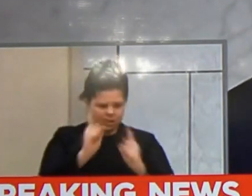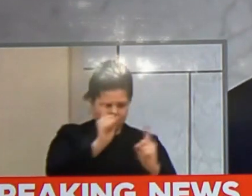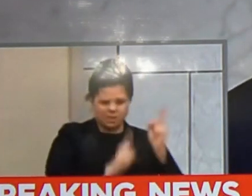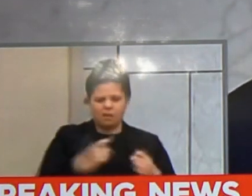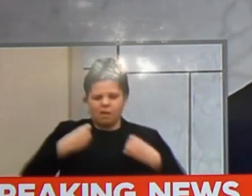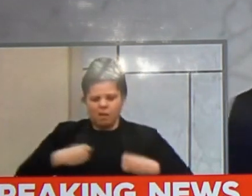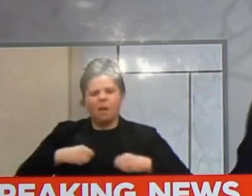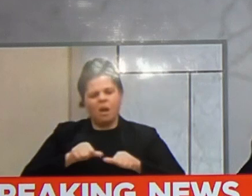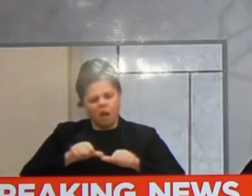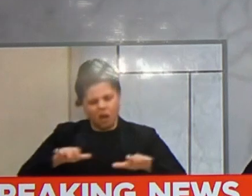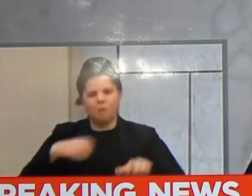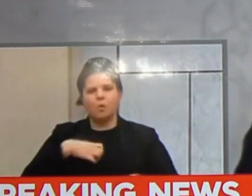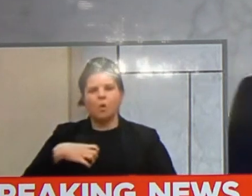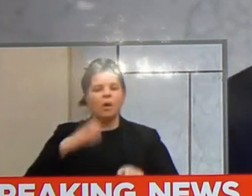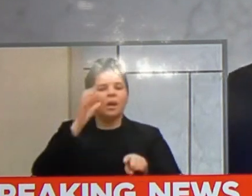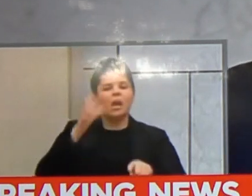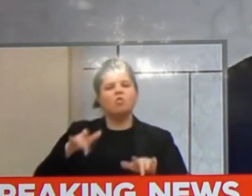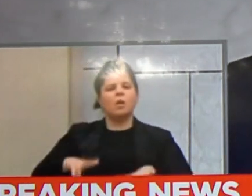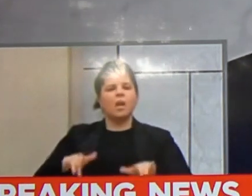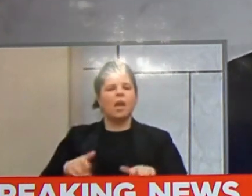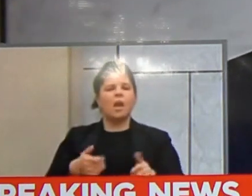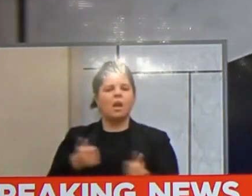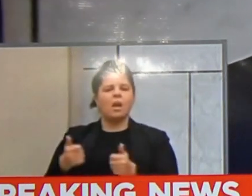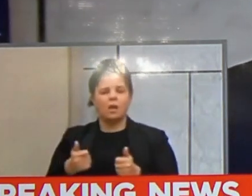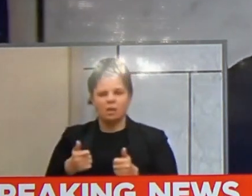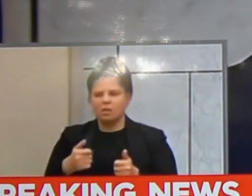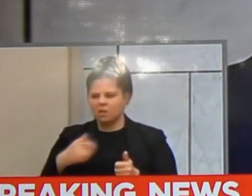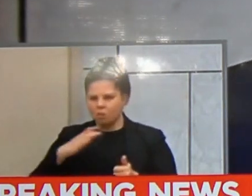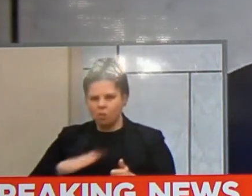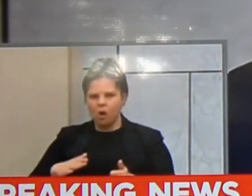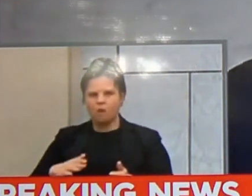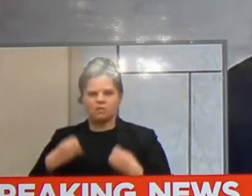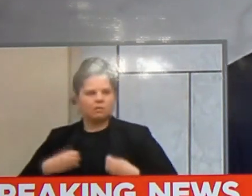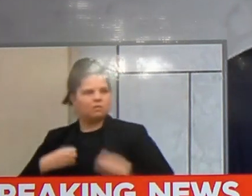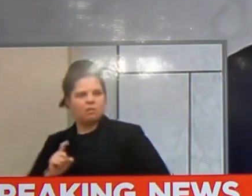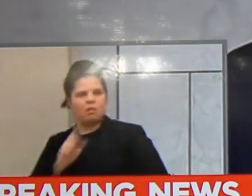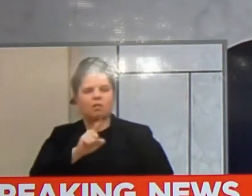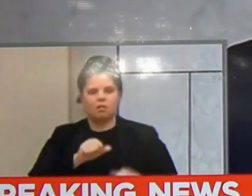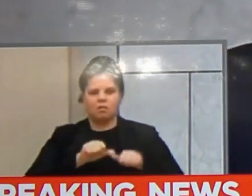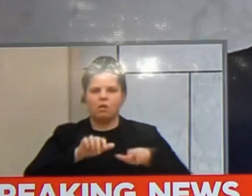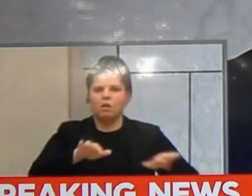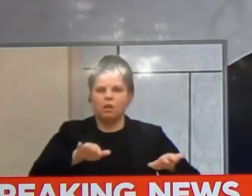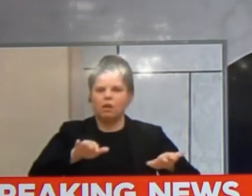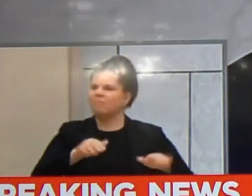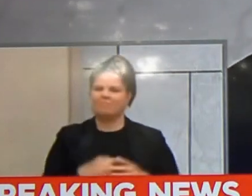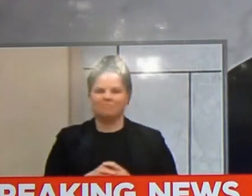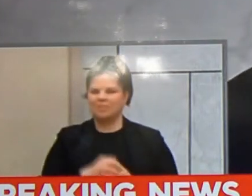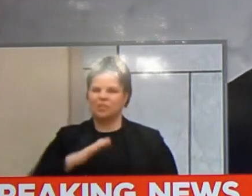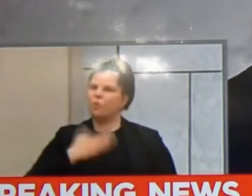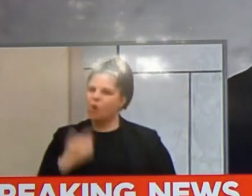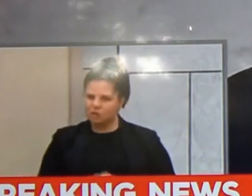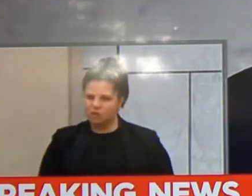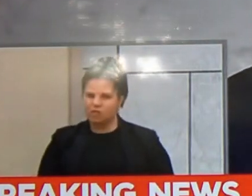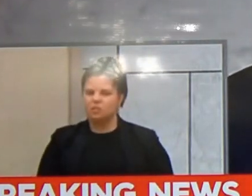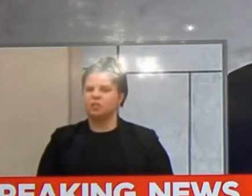transferred to more vulnerable areas in rural and regional communities, which as yet are not experiencing the same level of the virus